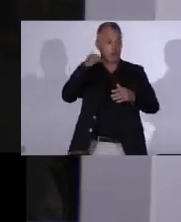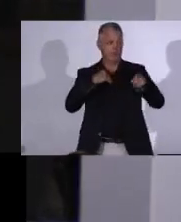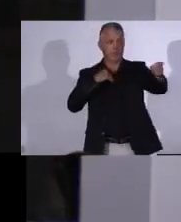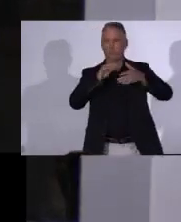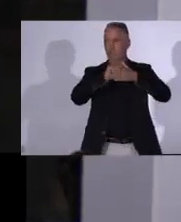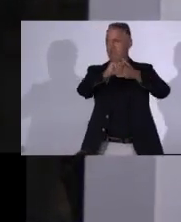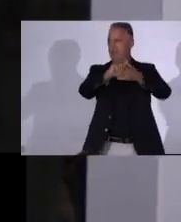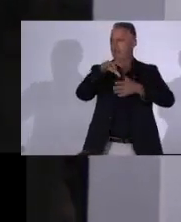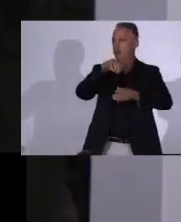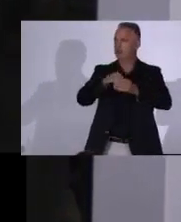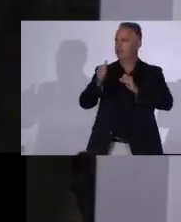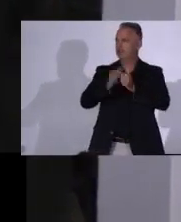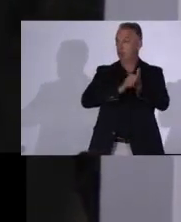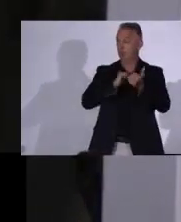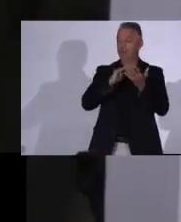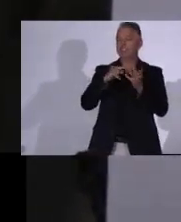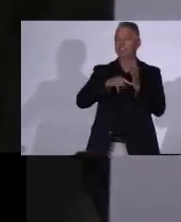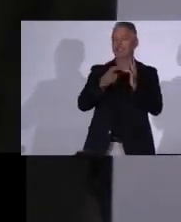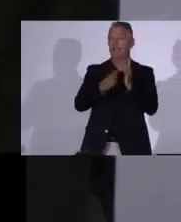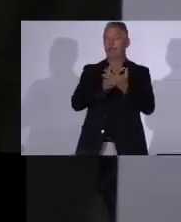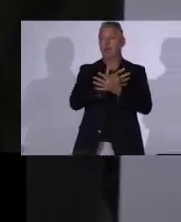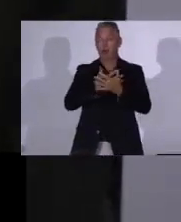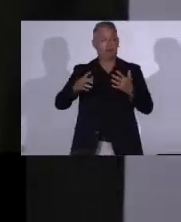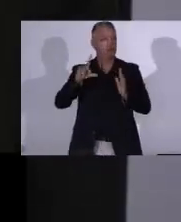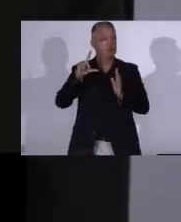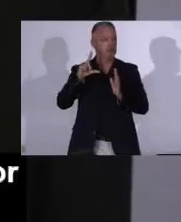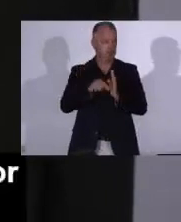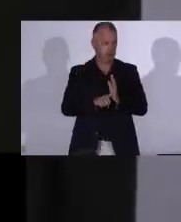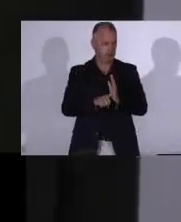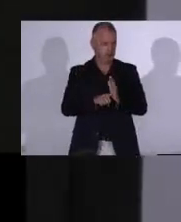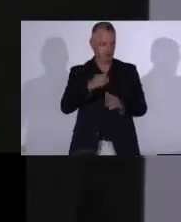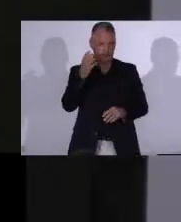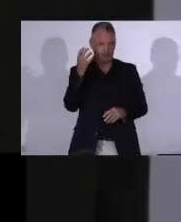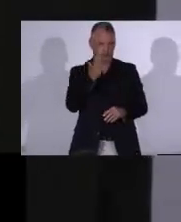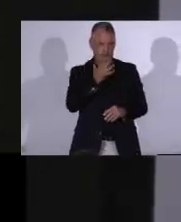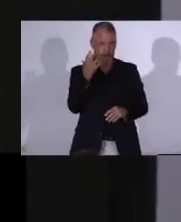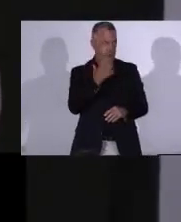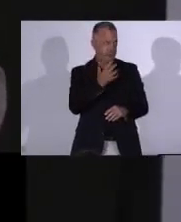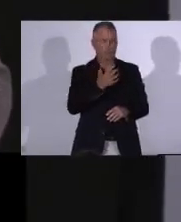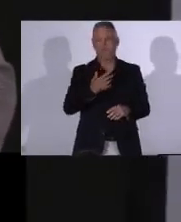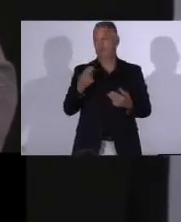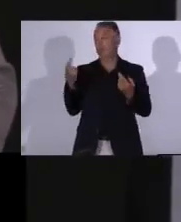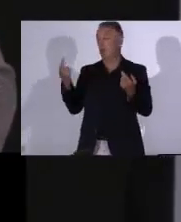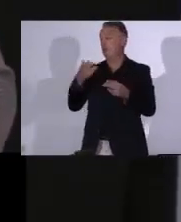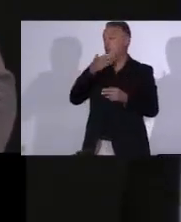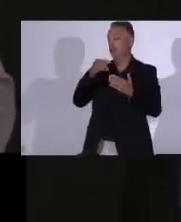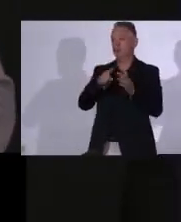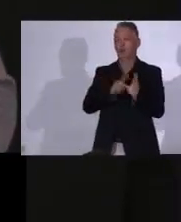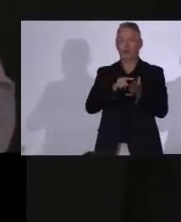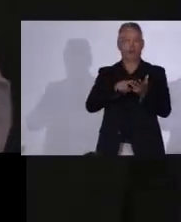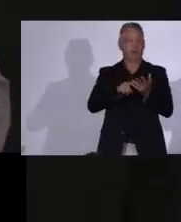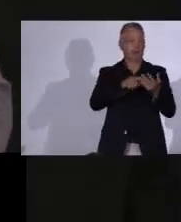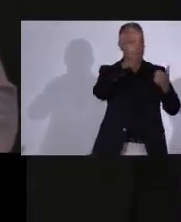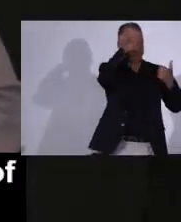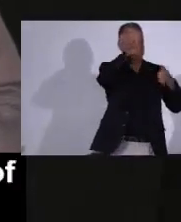in sport sector for a very long time. And so I think that was, I hope, that was a little bit of a fun way to get to meet the people that you're